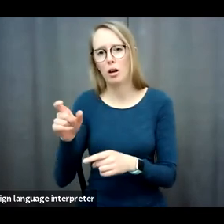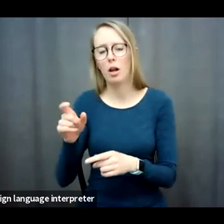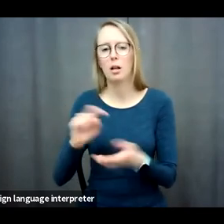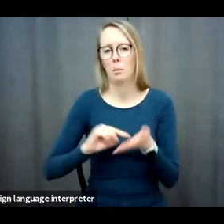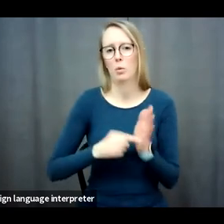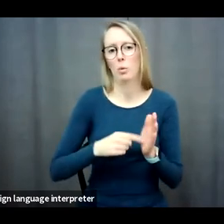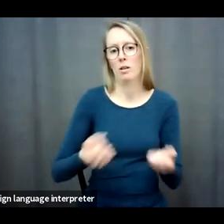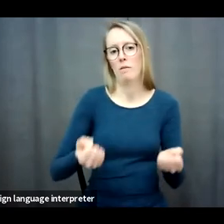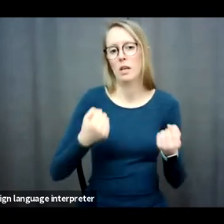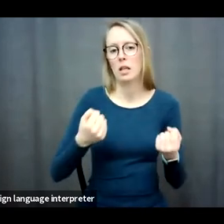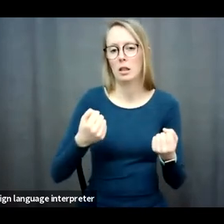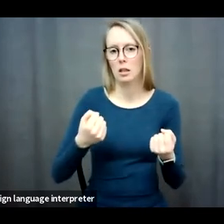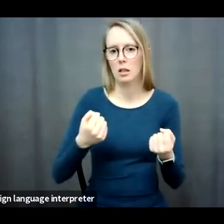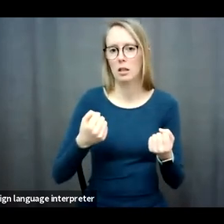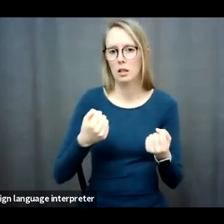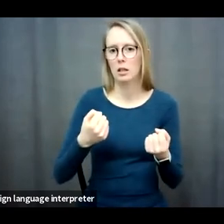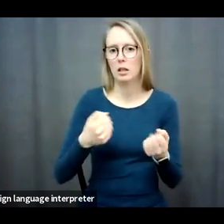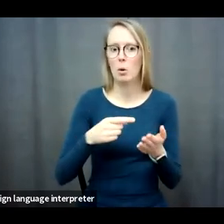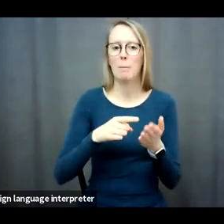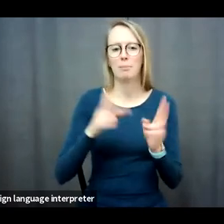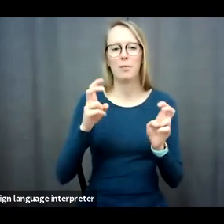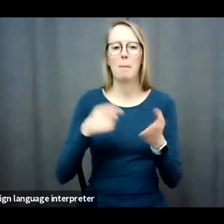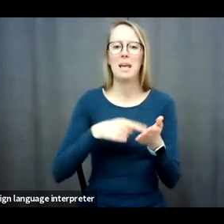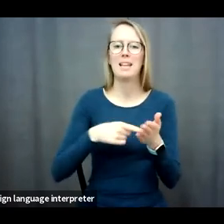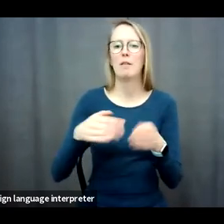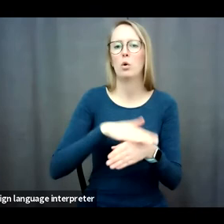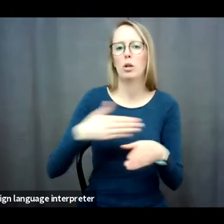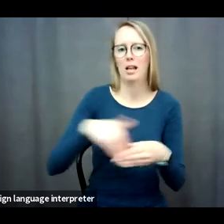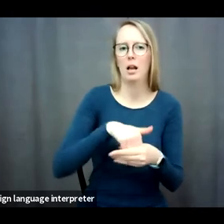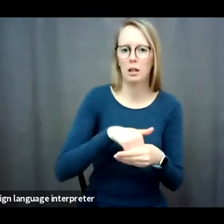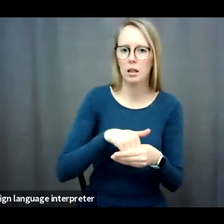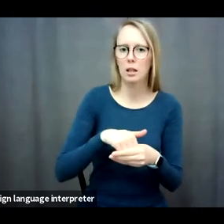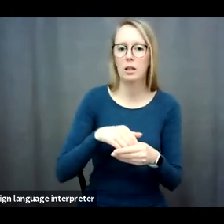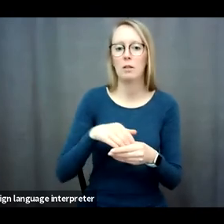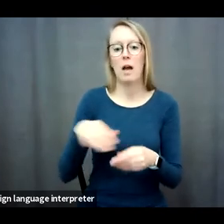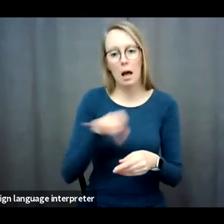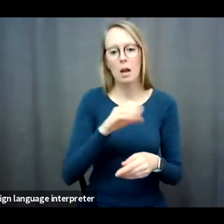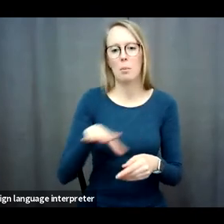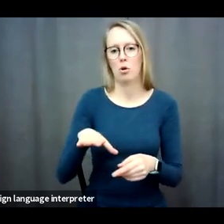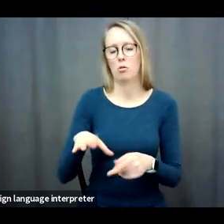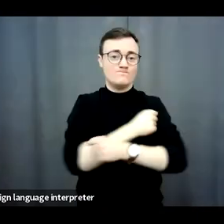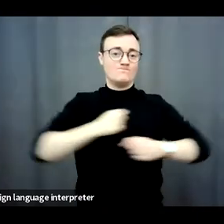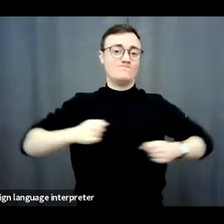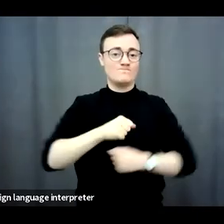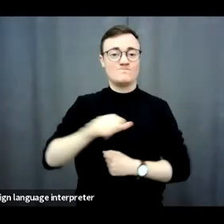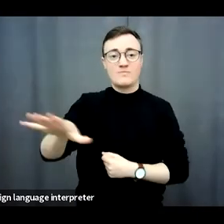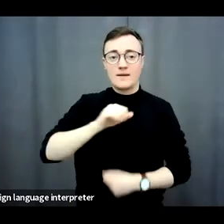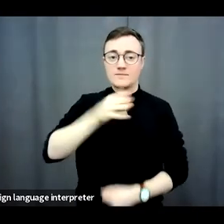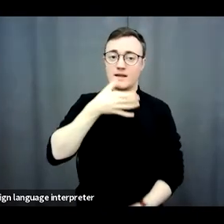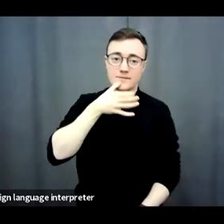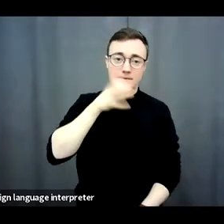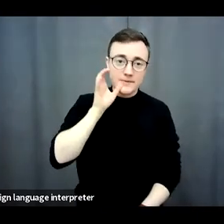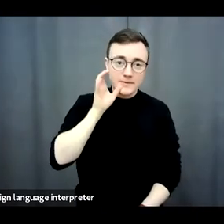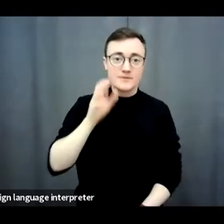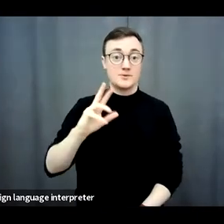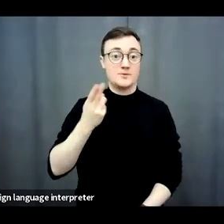importance of meaningful participation of all children, including children with disabilities. Get ready for a